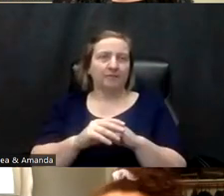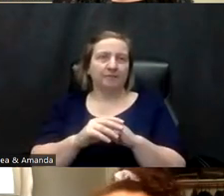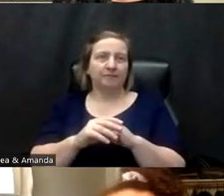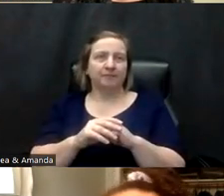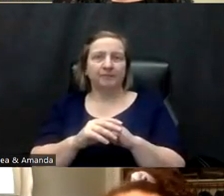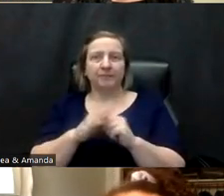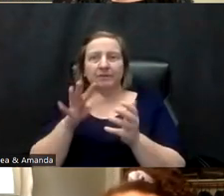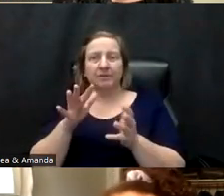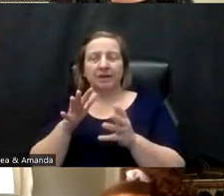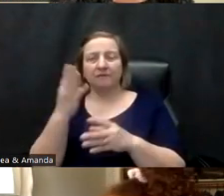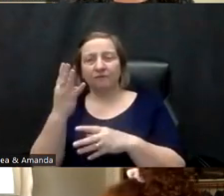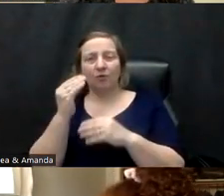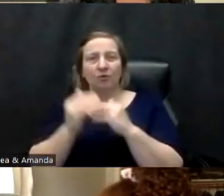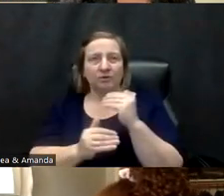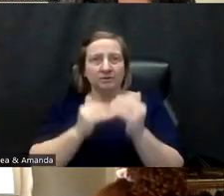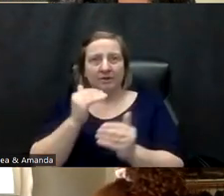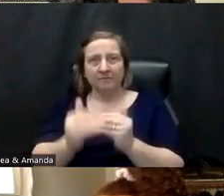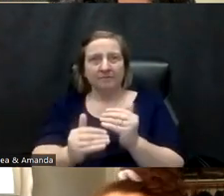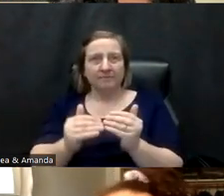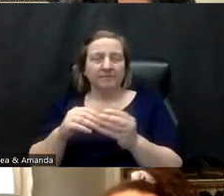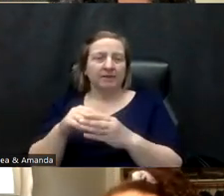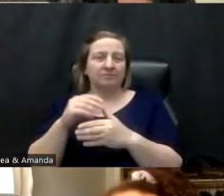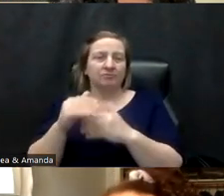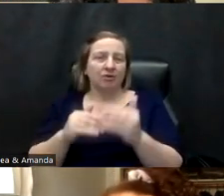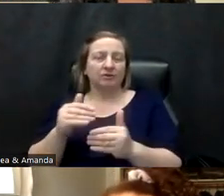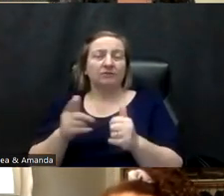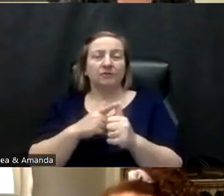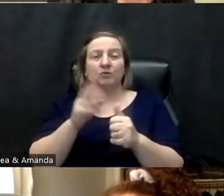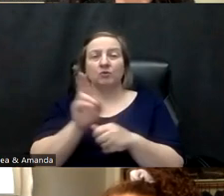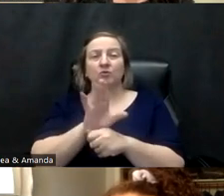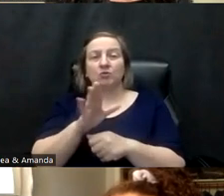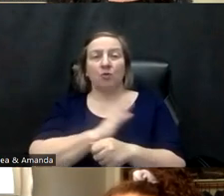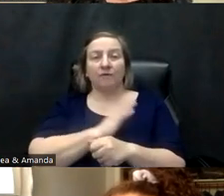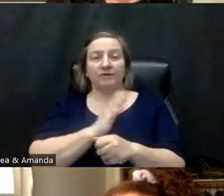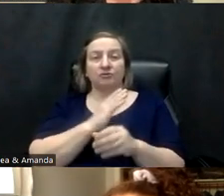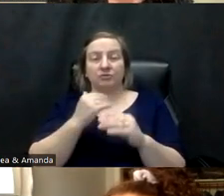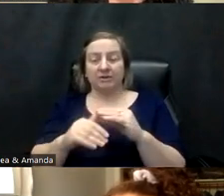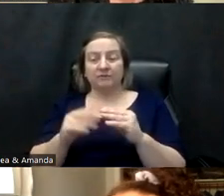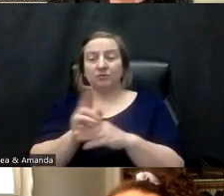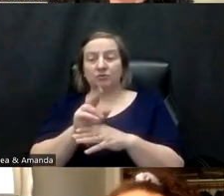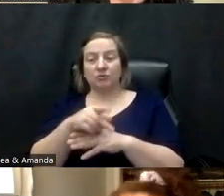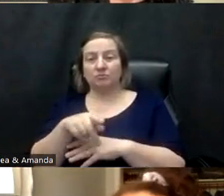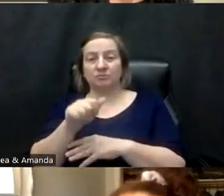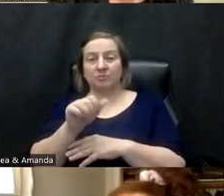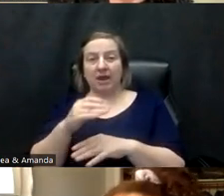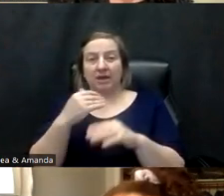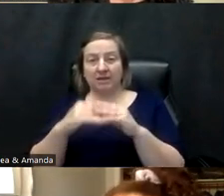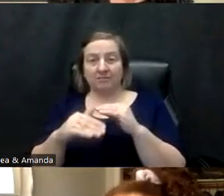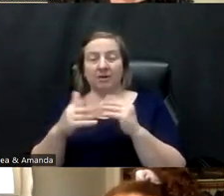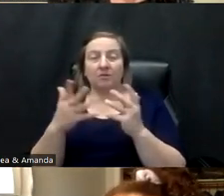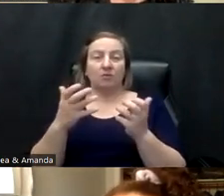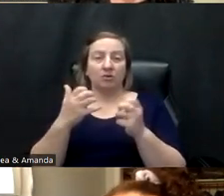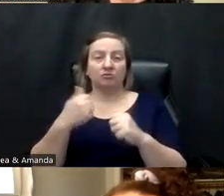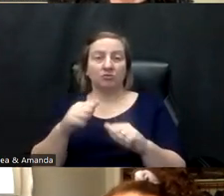it's sort of a four-step process. Number one, use your official email, use your PAC email. Basically, we want to try to be